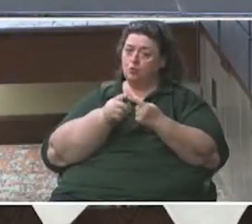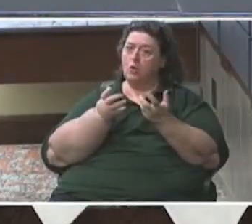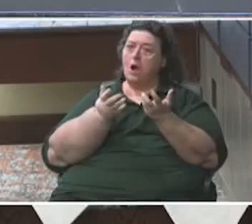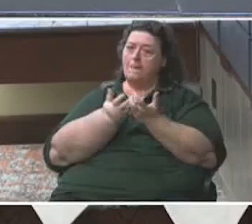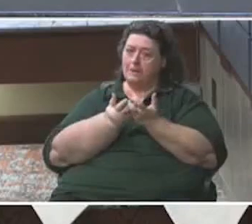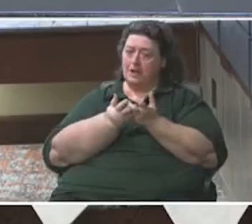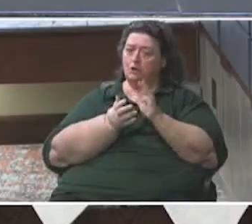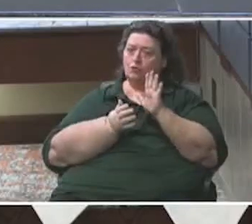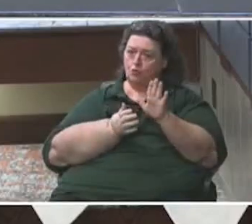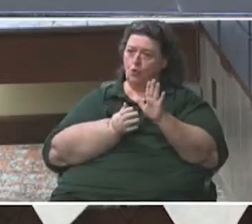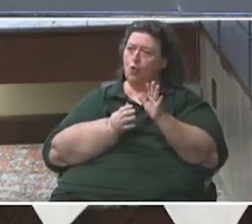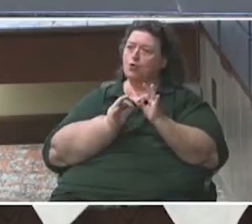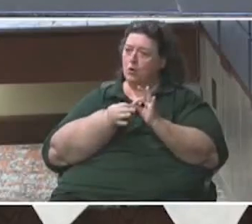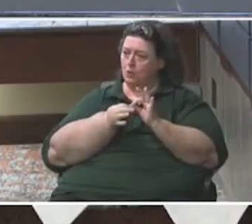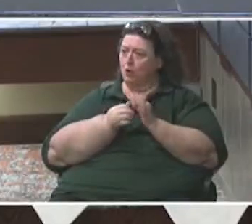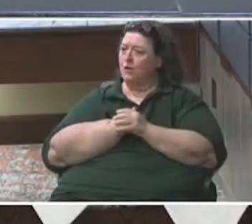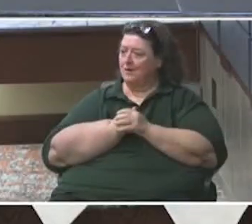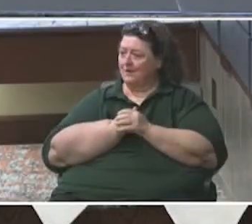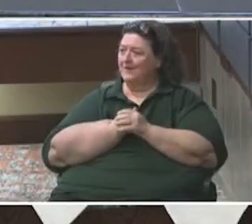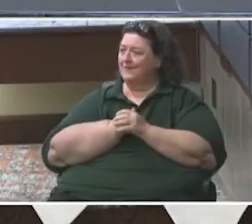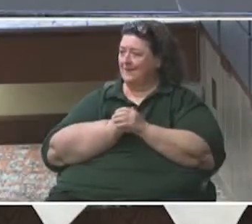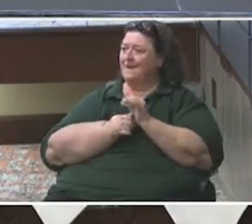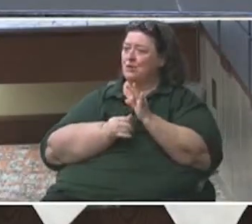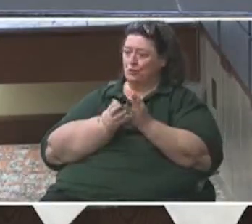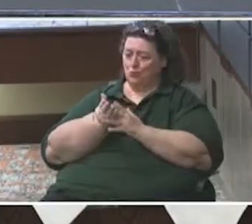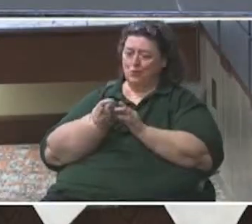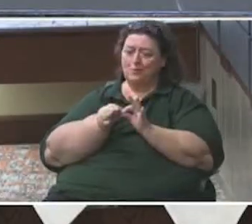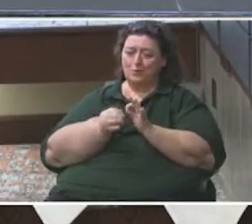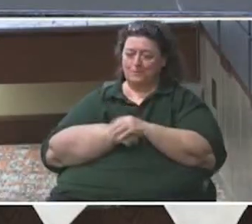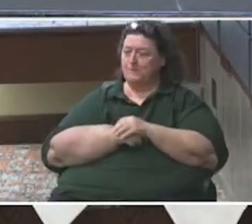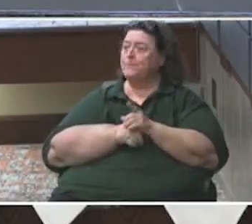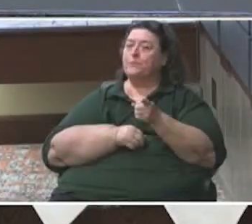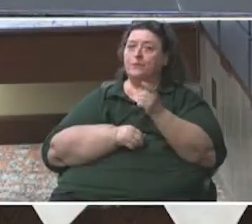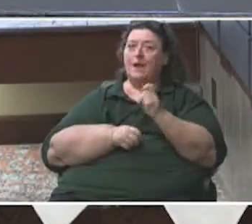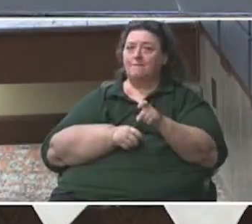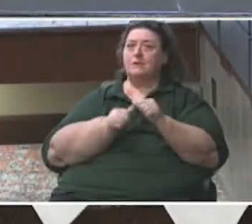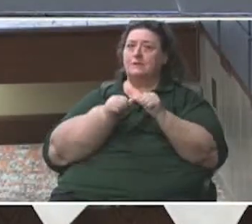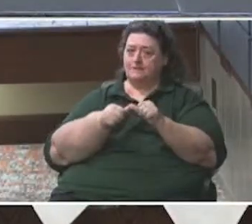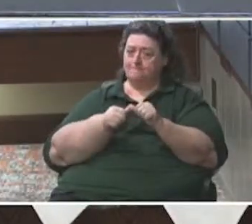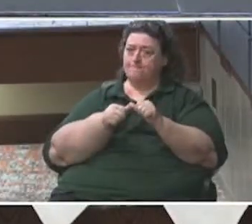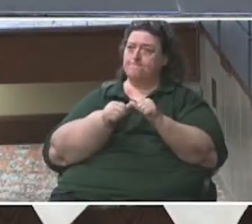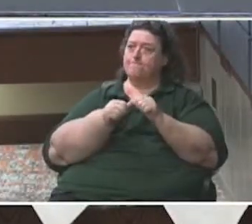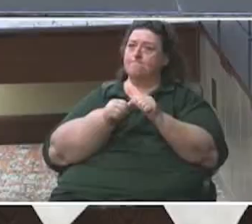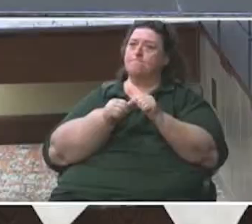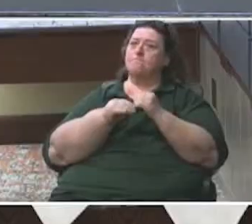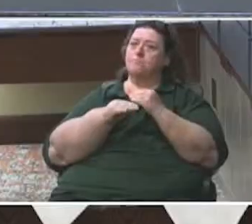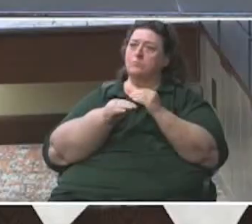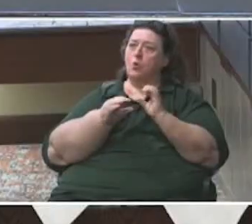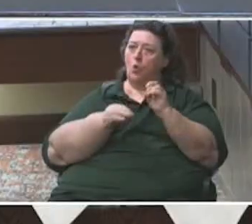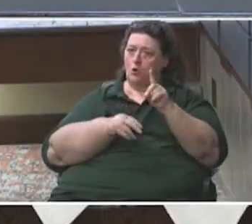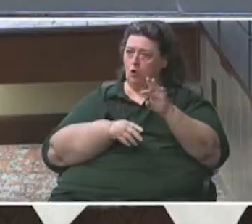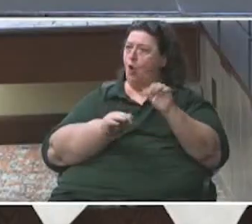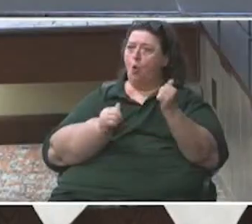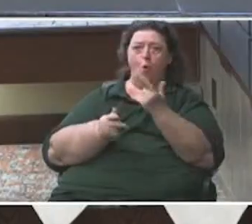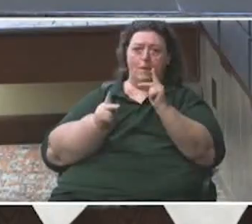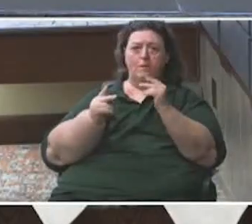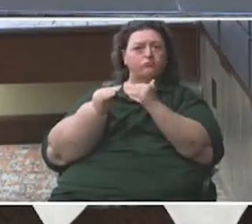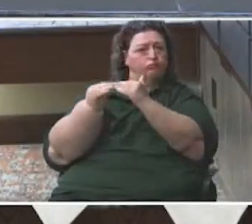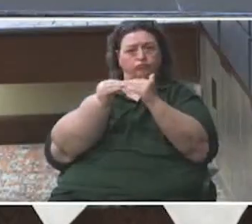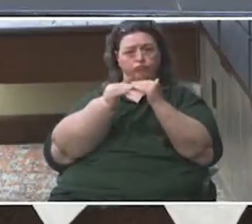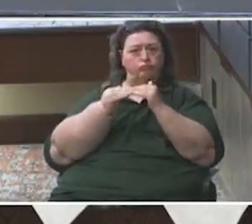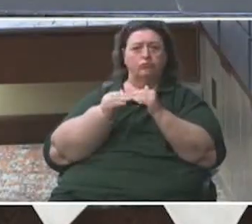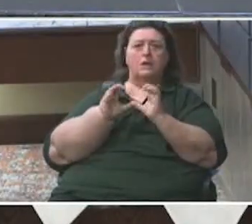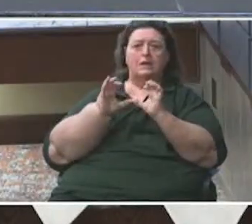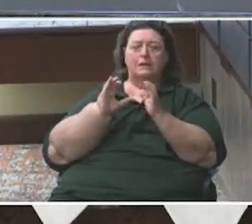services. While public discourse is very important to this council, we have to maintain order in the meeting so that all persons may be heard and city business